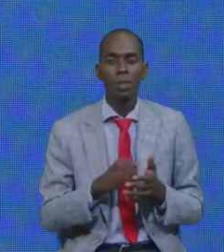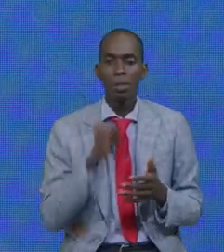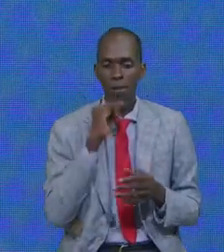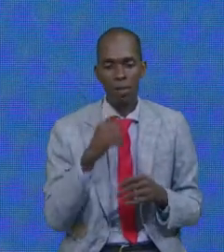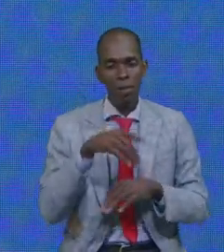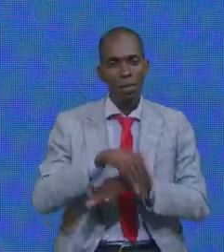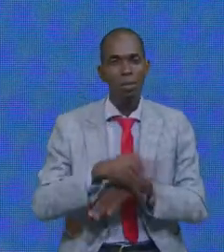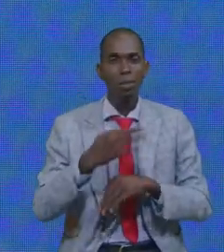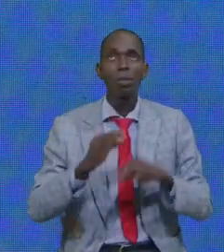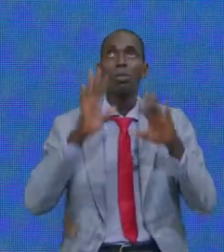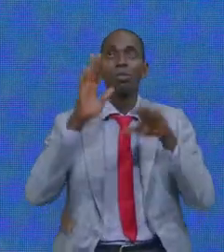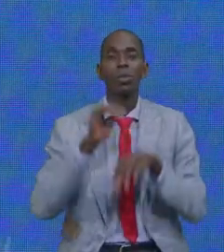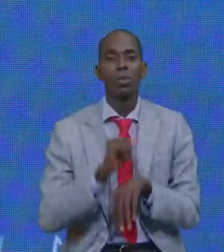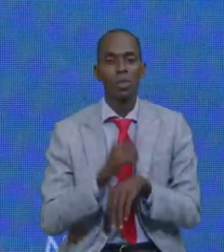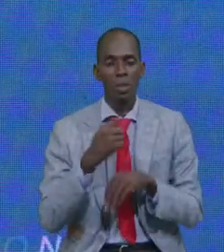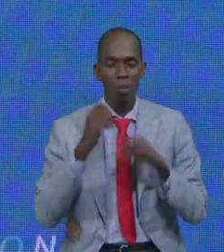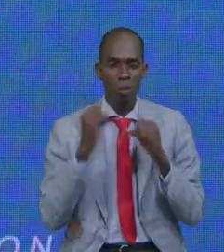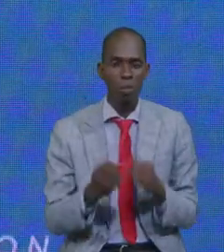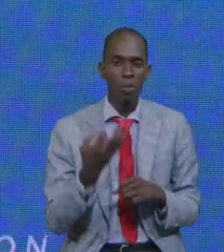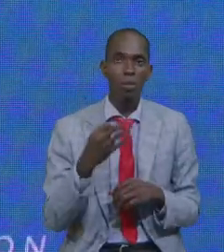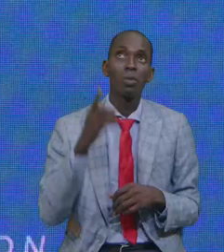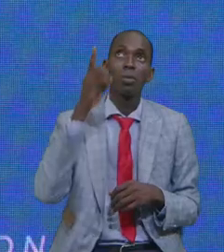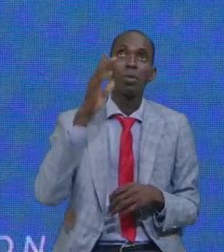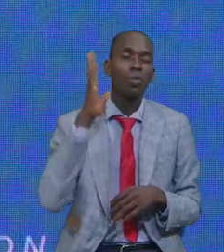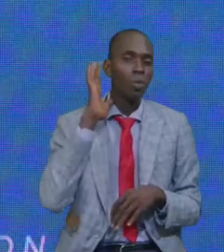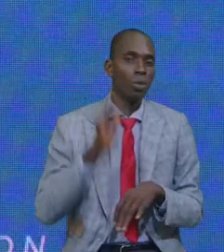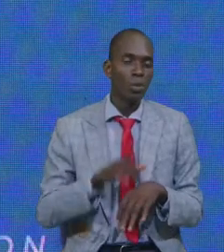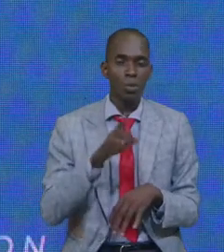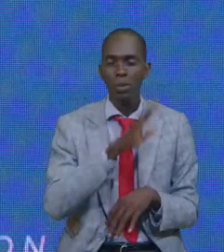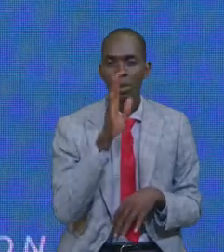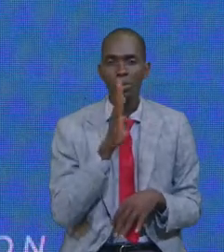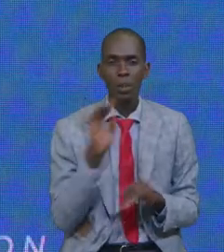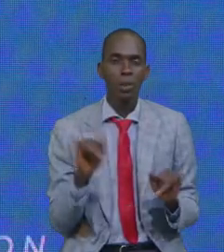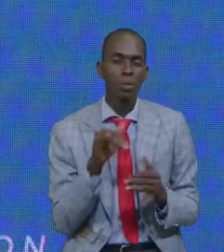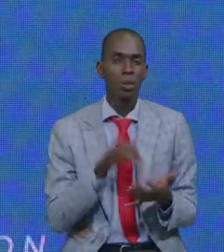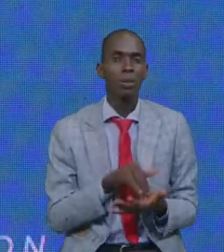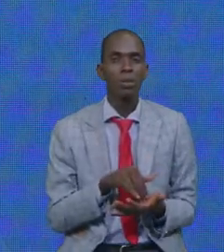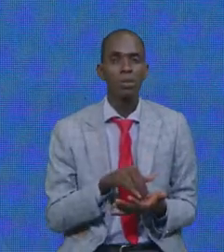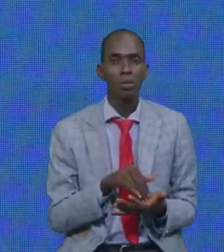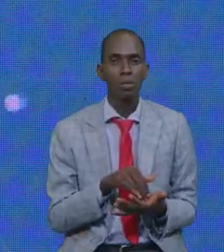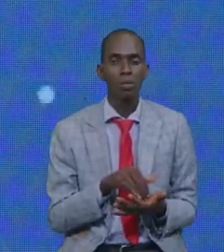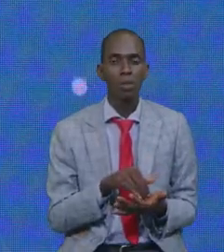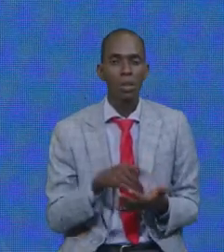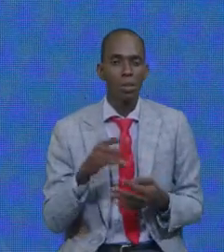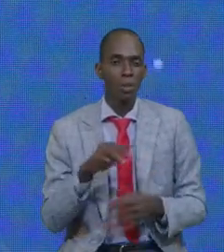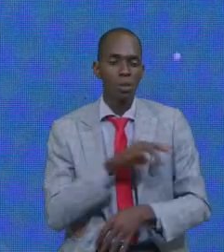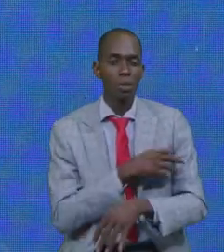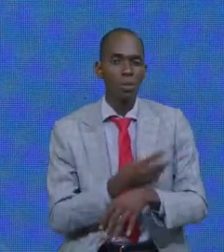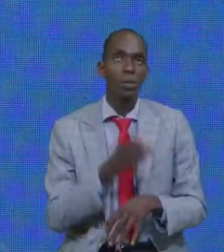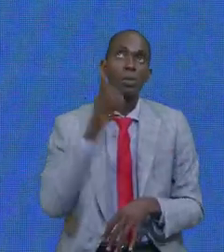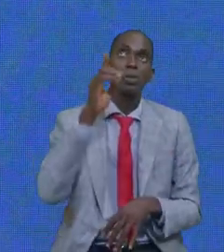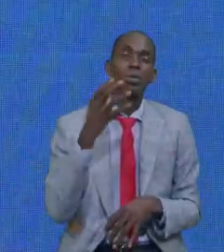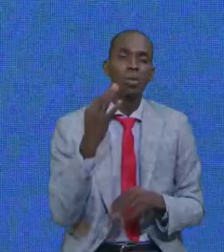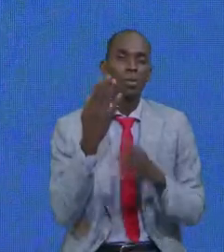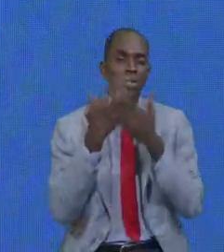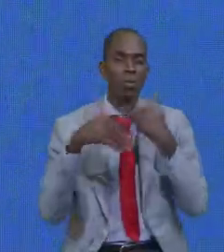miracle. The power of God will touch you. You will never be the same again. The mighty God of heaven